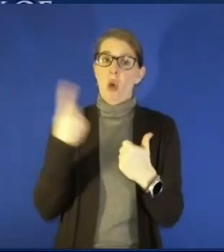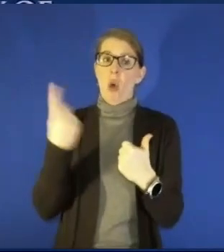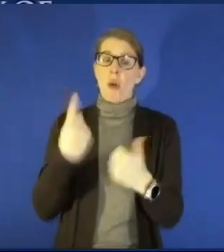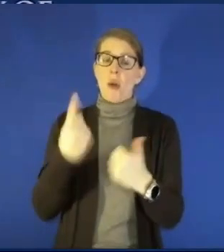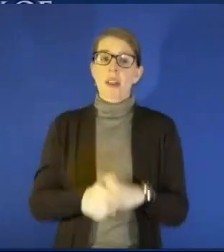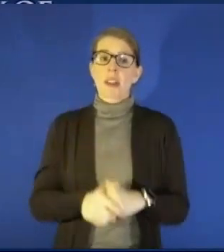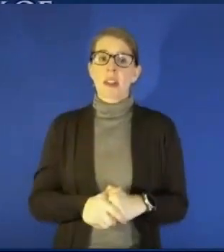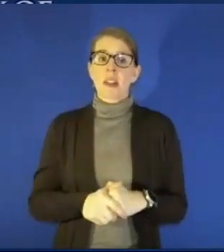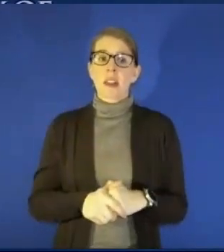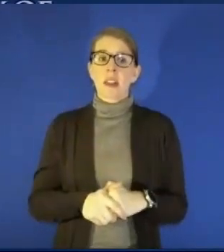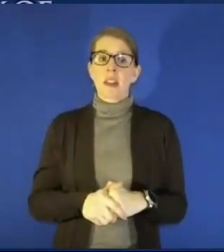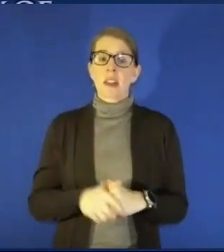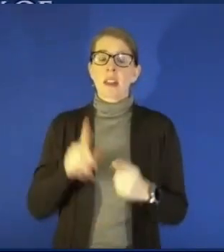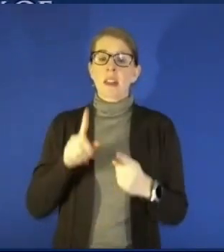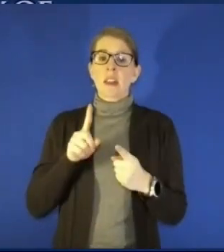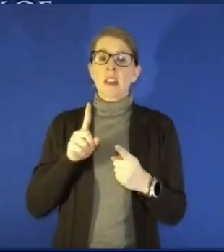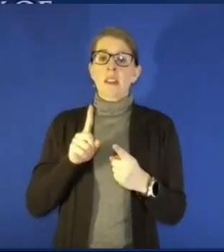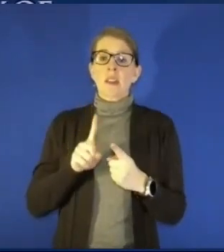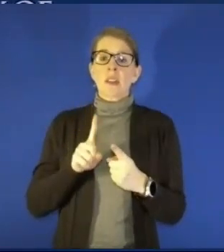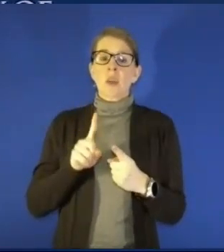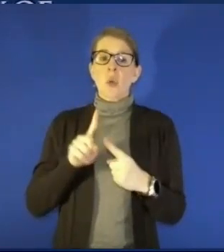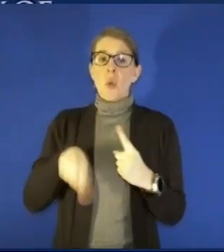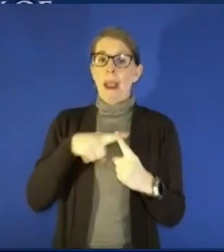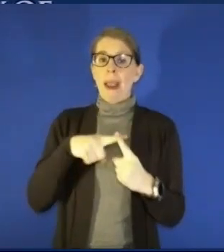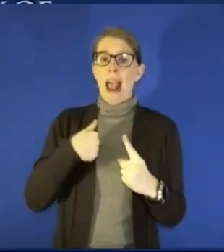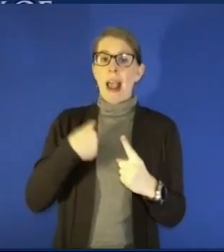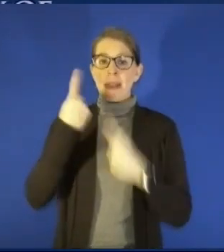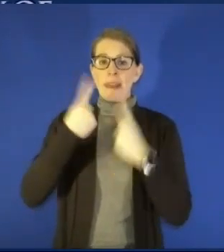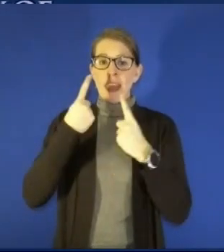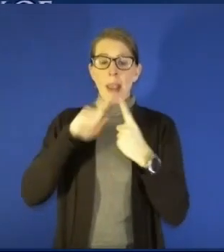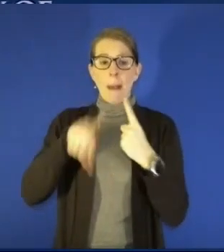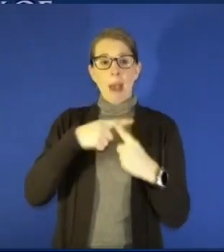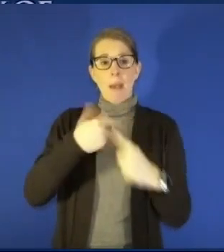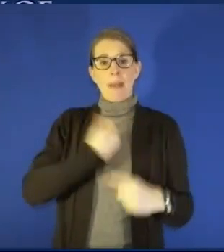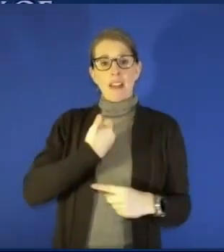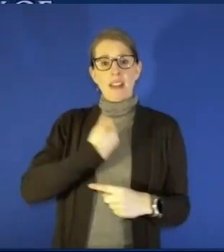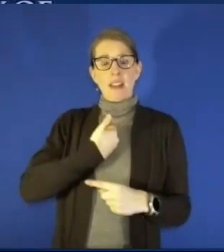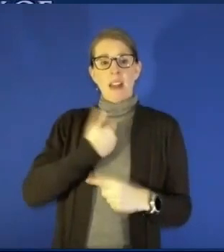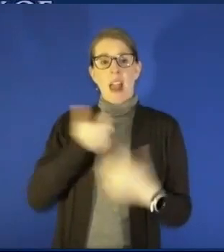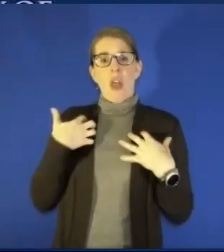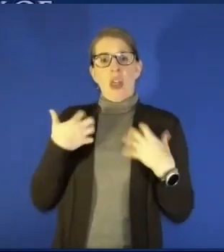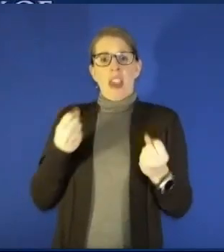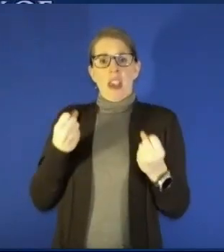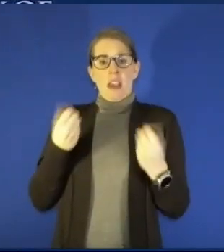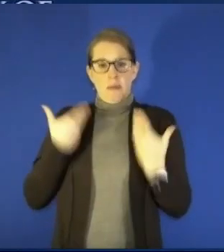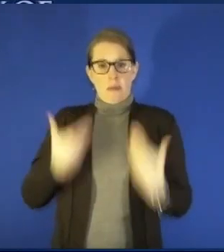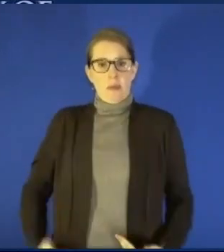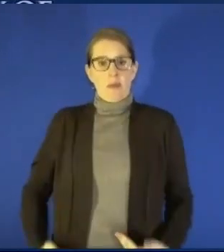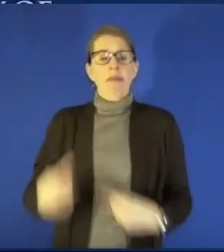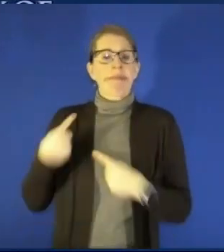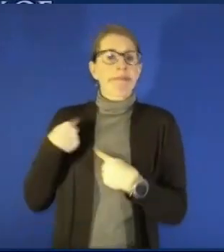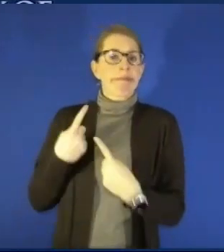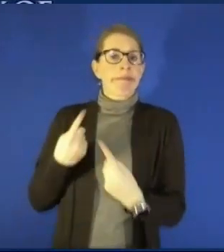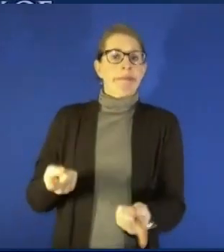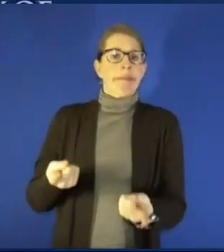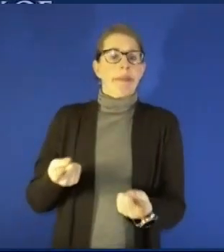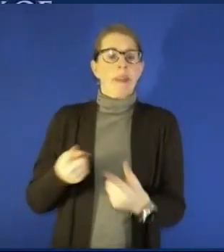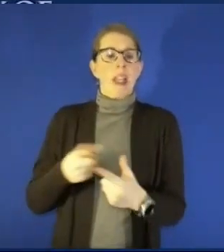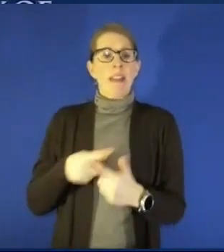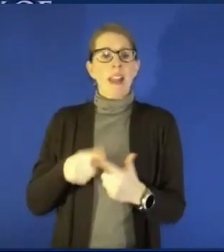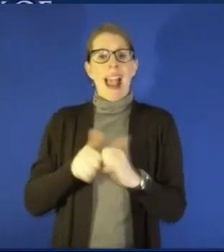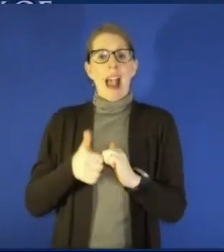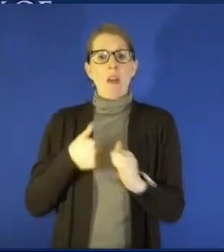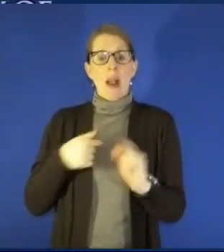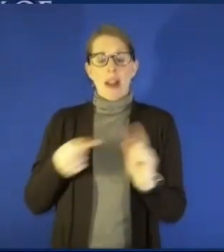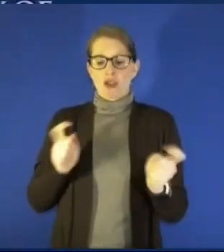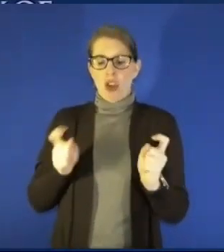chronic illness when I've been thinking of myself as being healthy for most of my life, and then how do I adjust and how do I